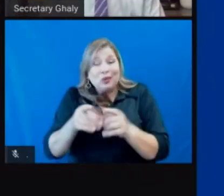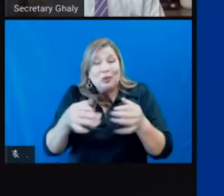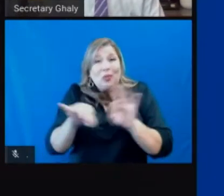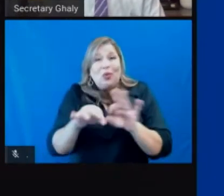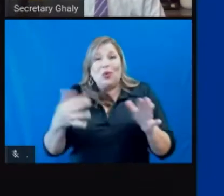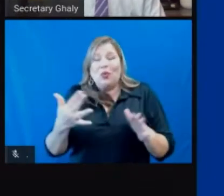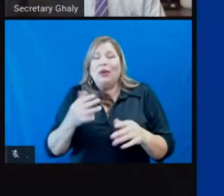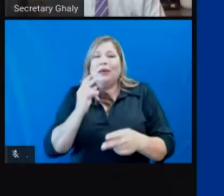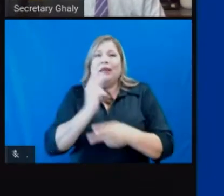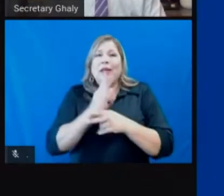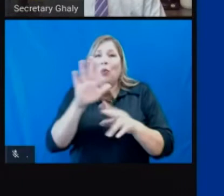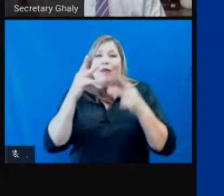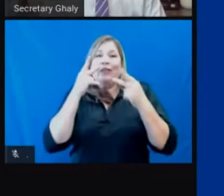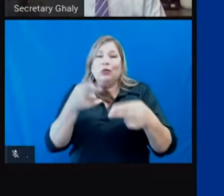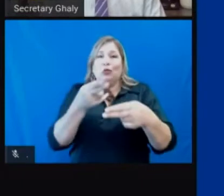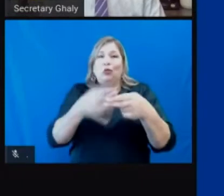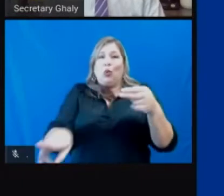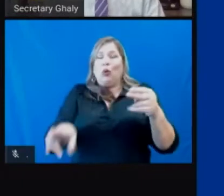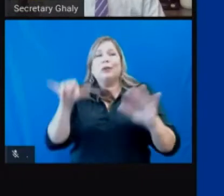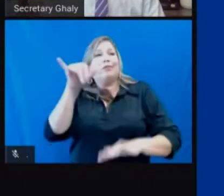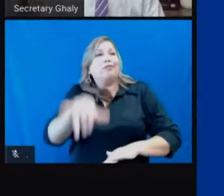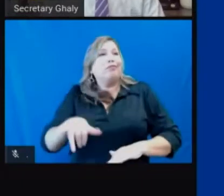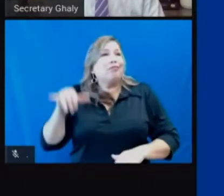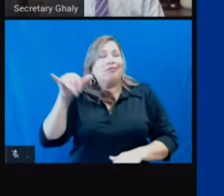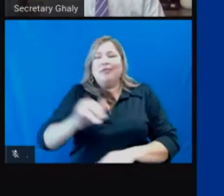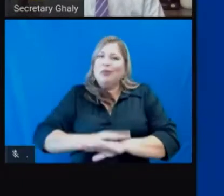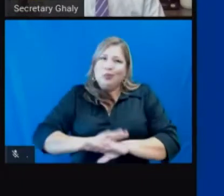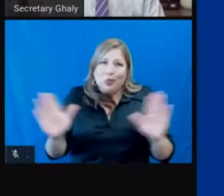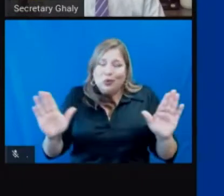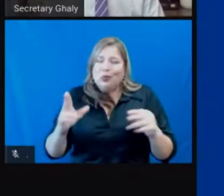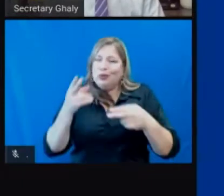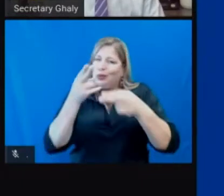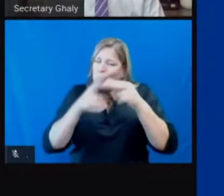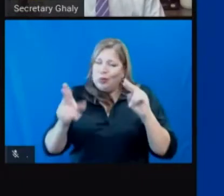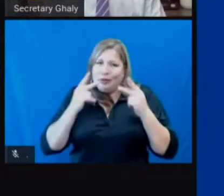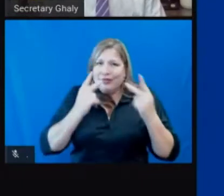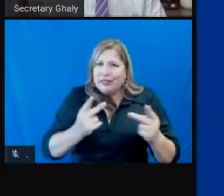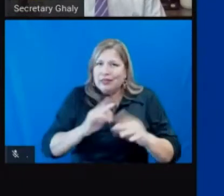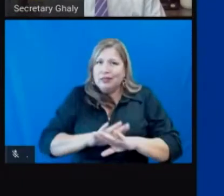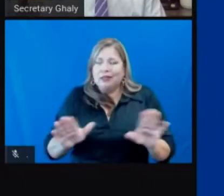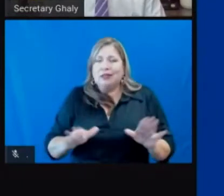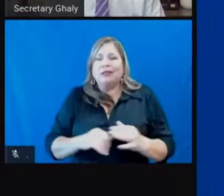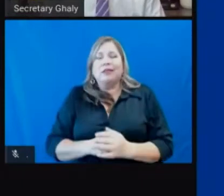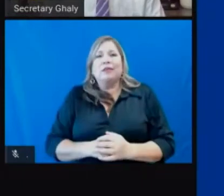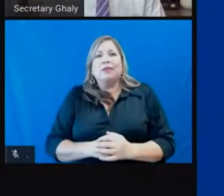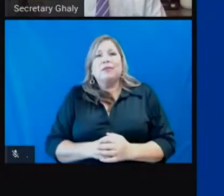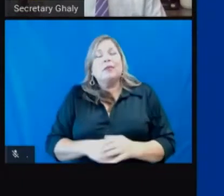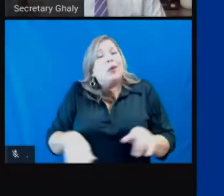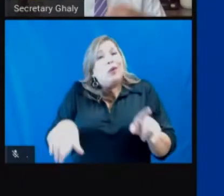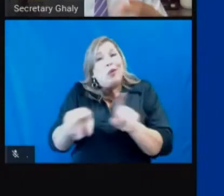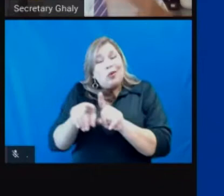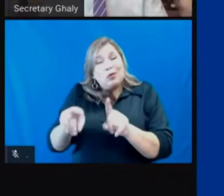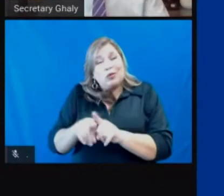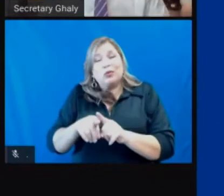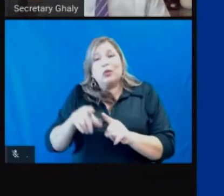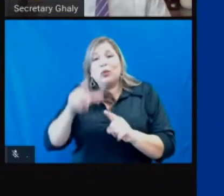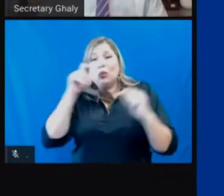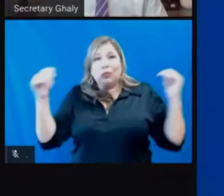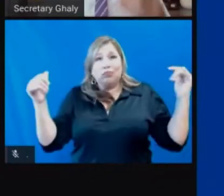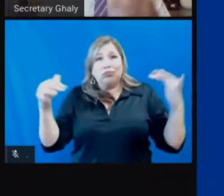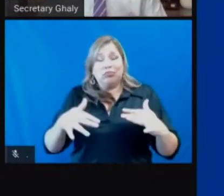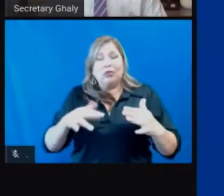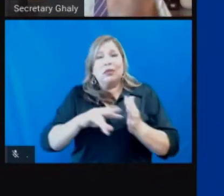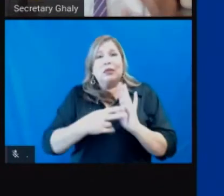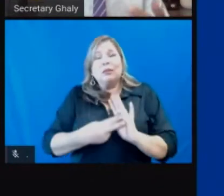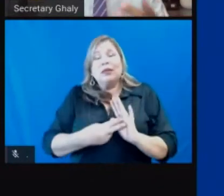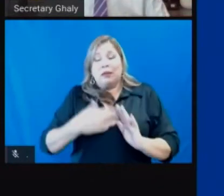We've talked about our California standard that no more than 3 households. This includes your own household, so it's not 3 others,